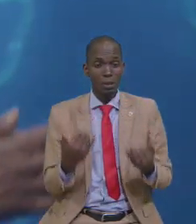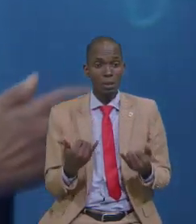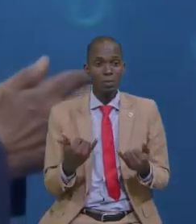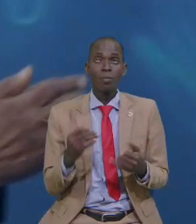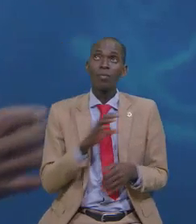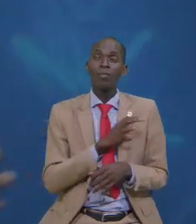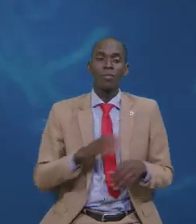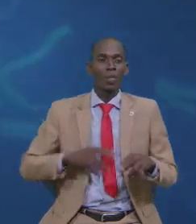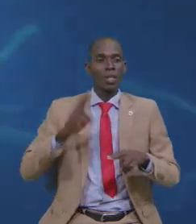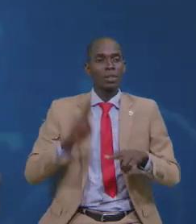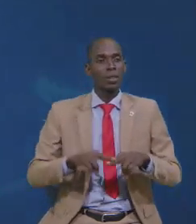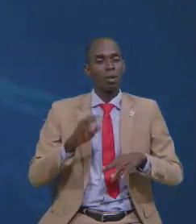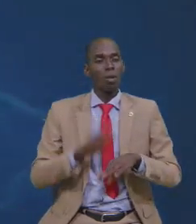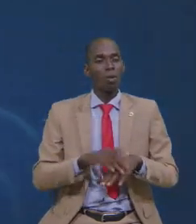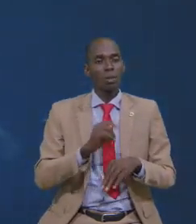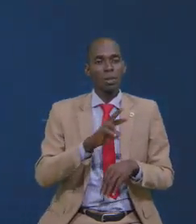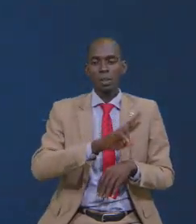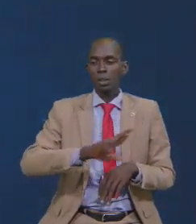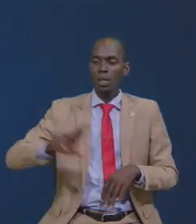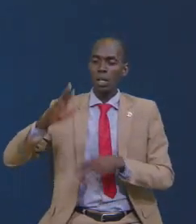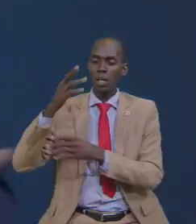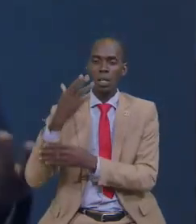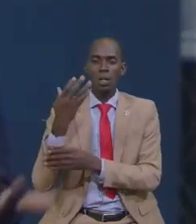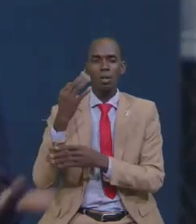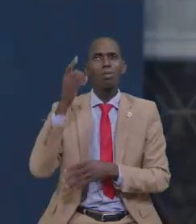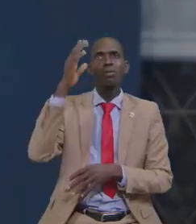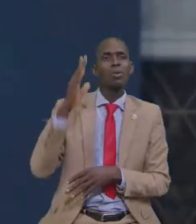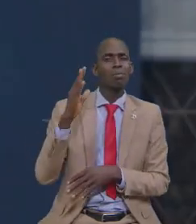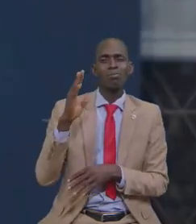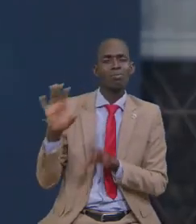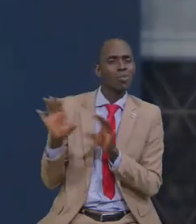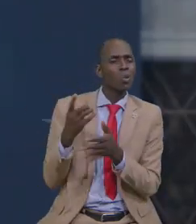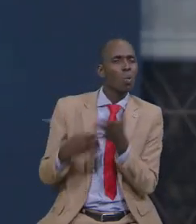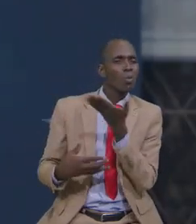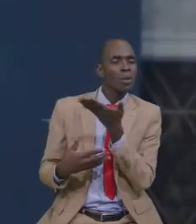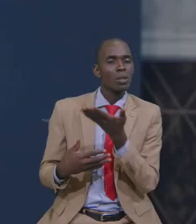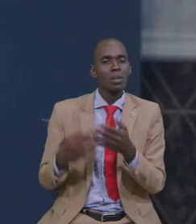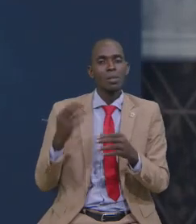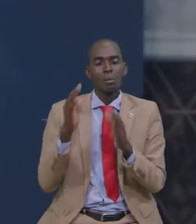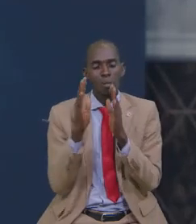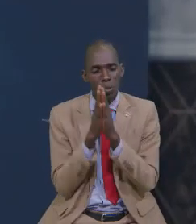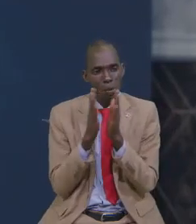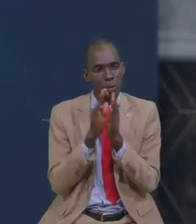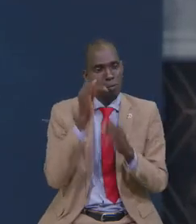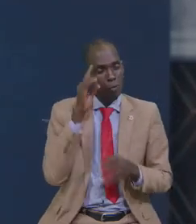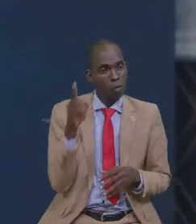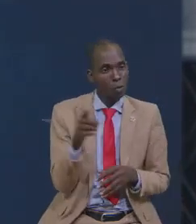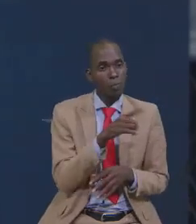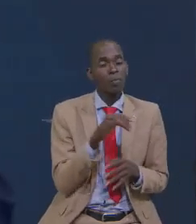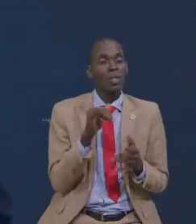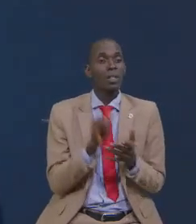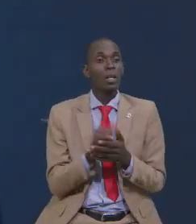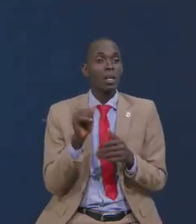right hand of God. What's he doing there? He's making intercession that everything he did will come